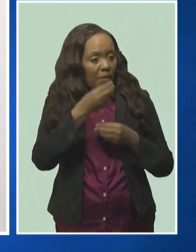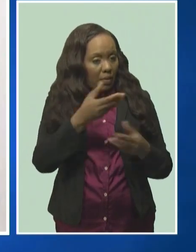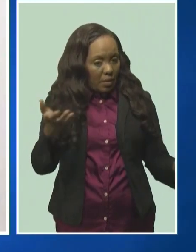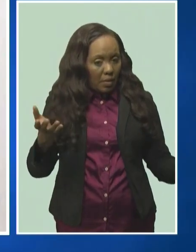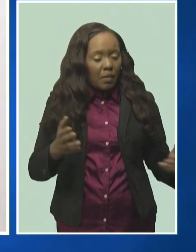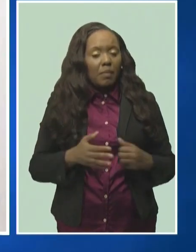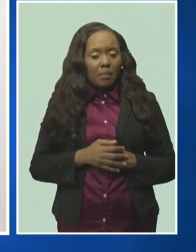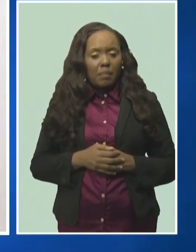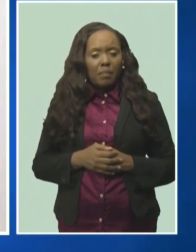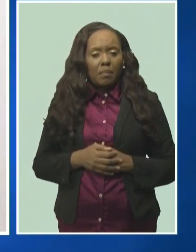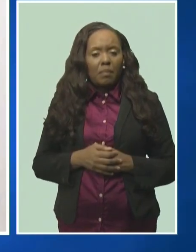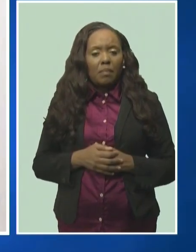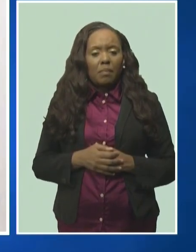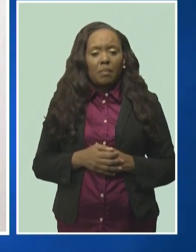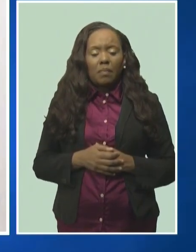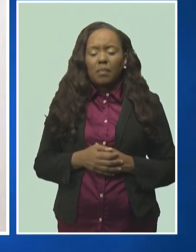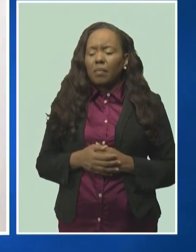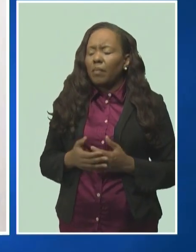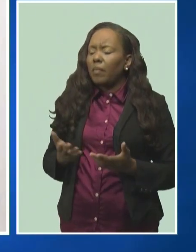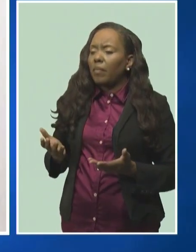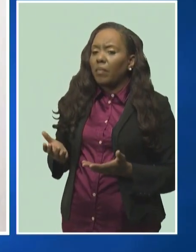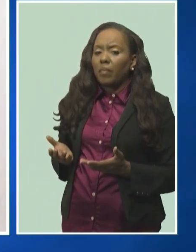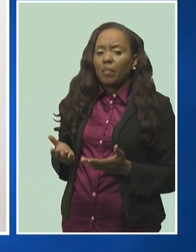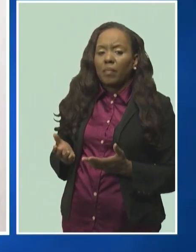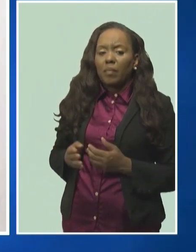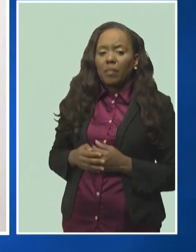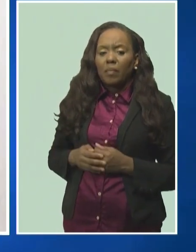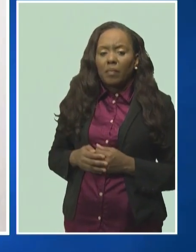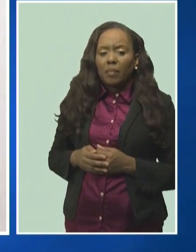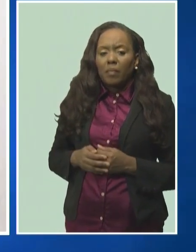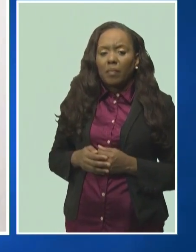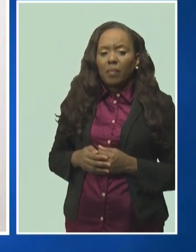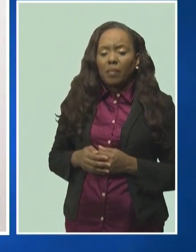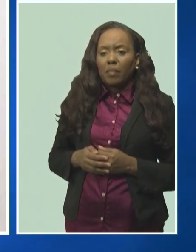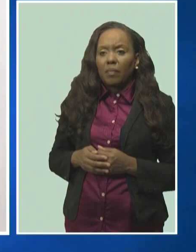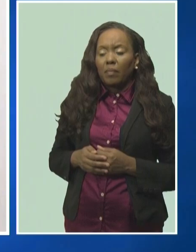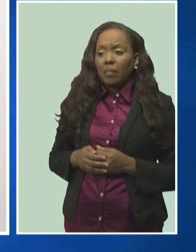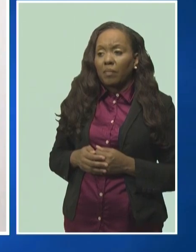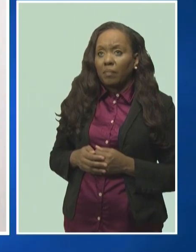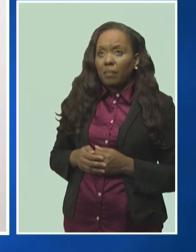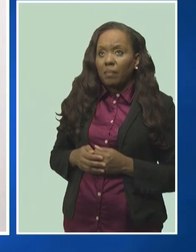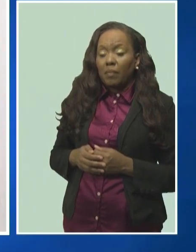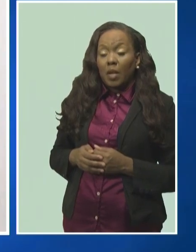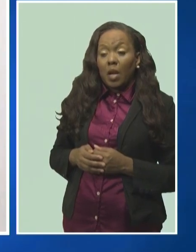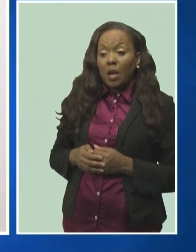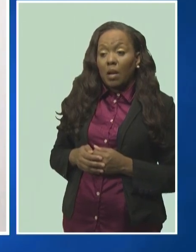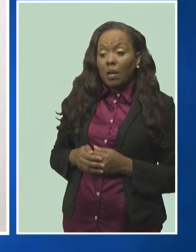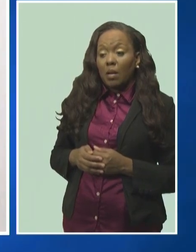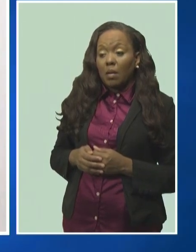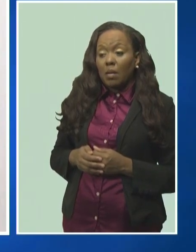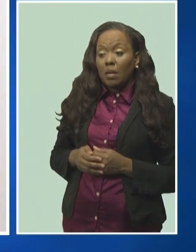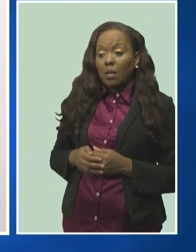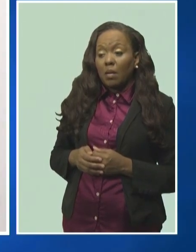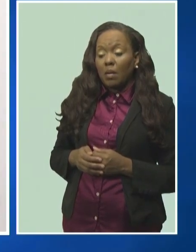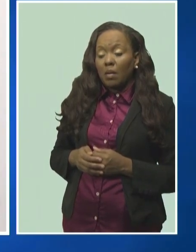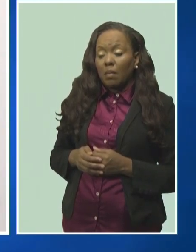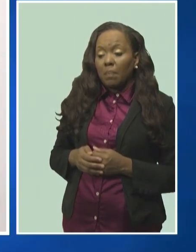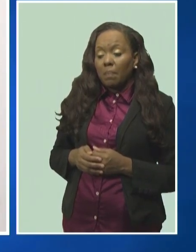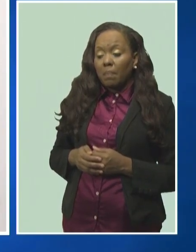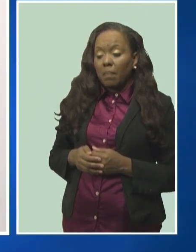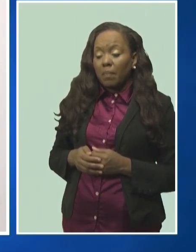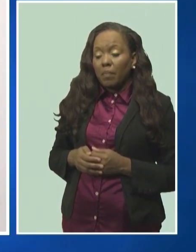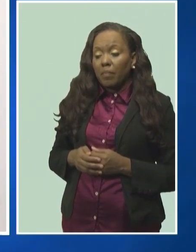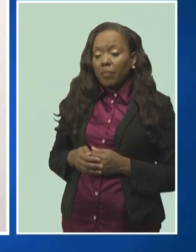Especially to the customer. Do customers in this instance have any recourse against or in relation to